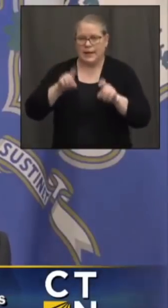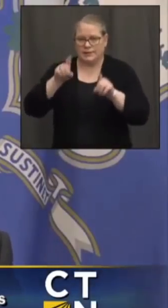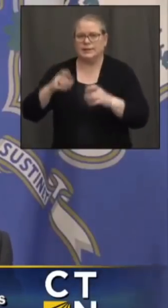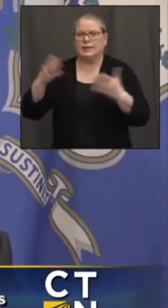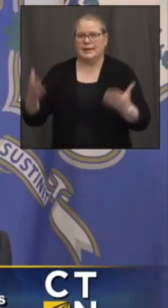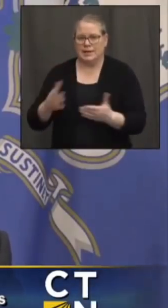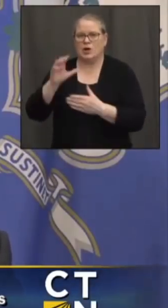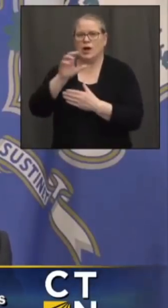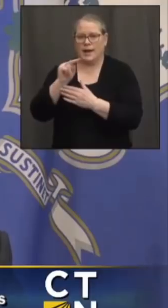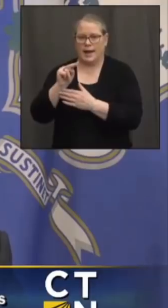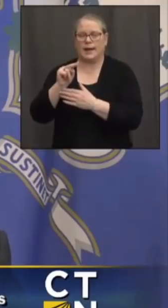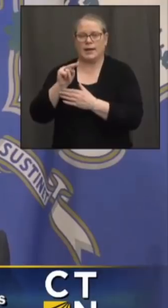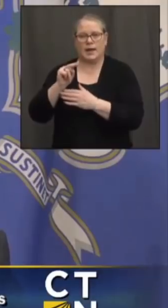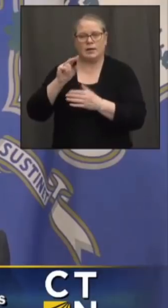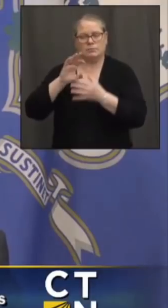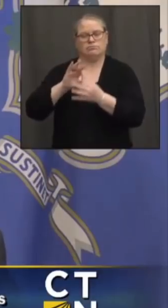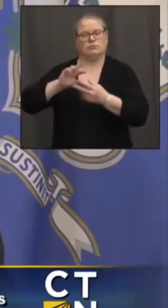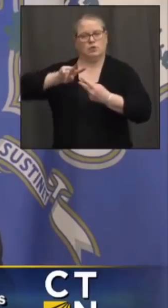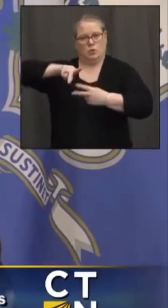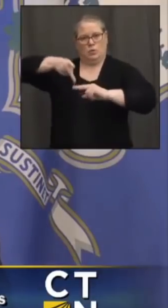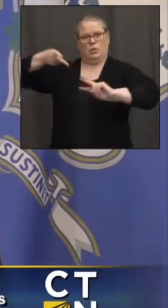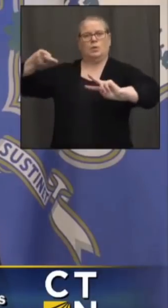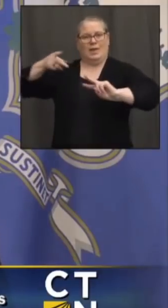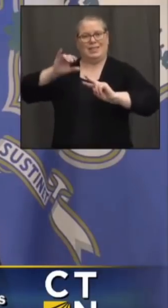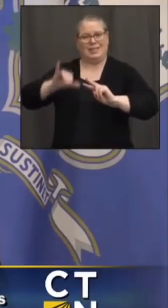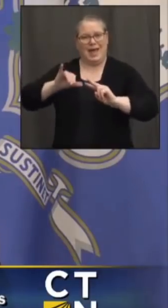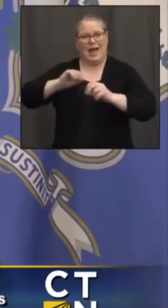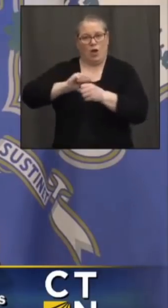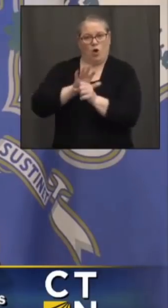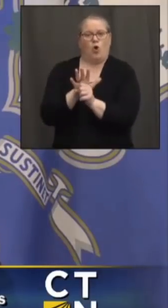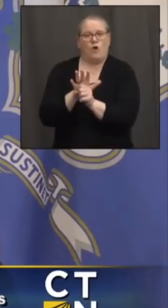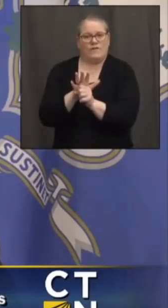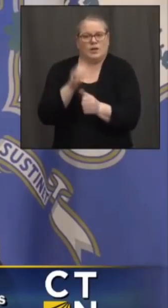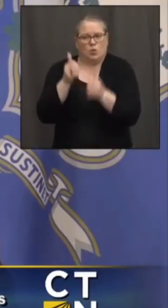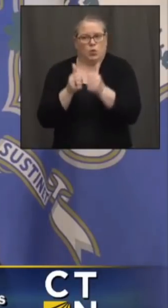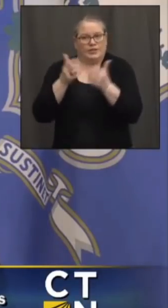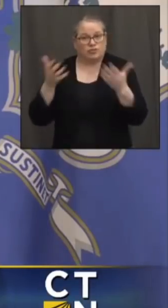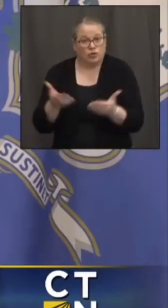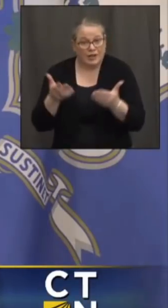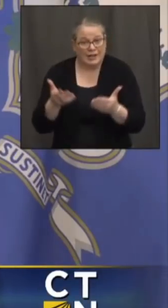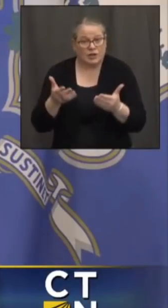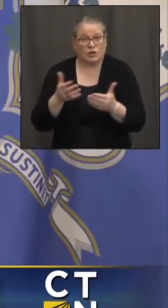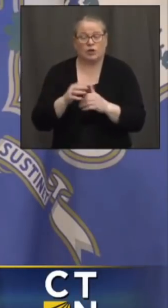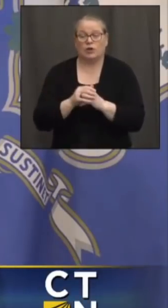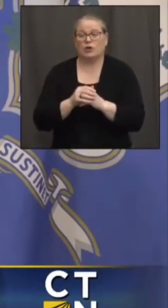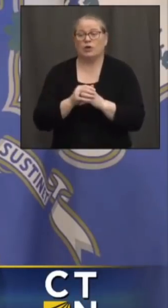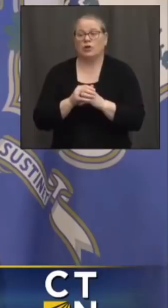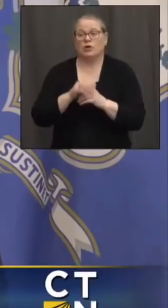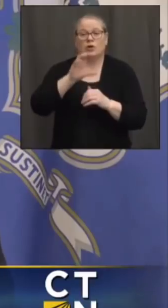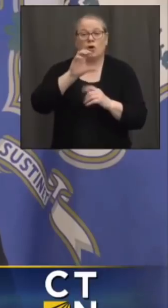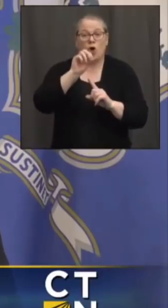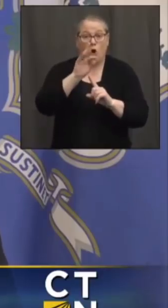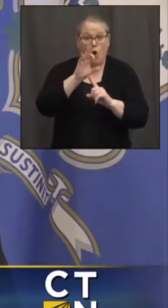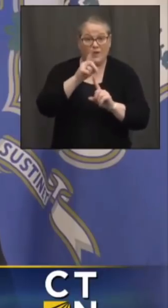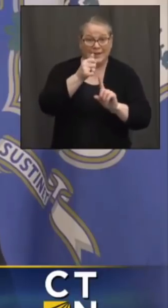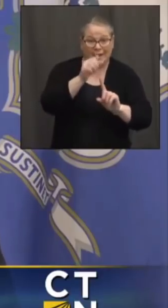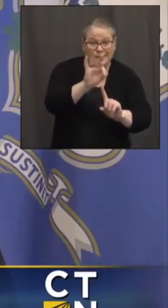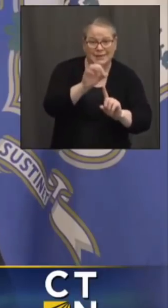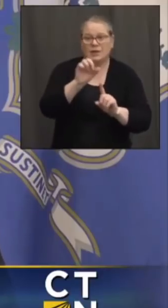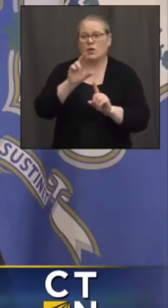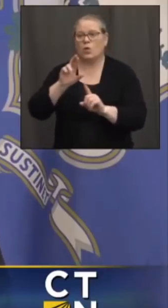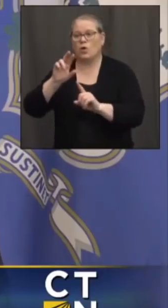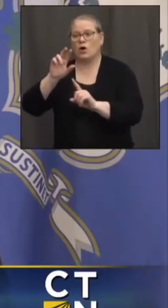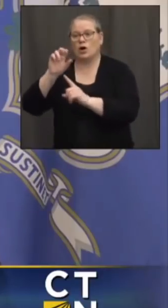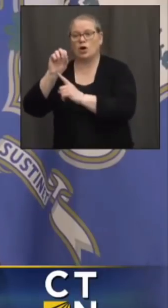of Connecticut to see what are the nature of the variants that maybe are here. Right now, there's an extraordinarily low prevalence of